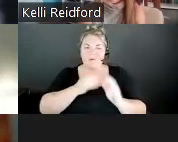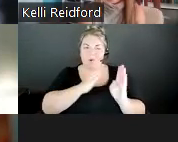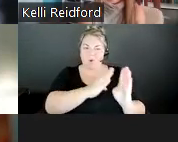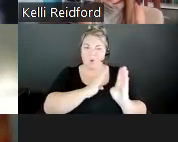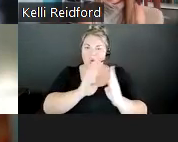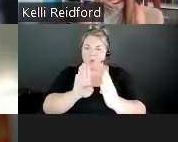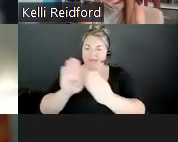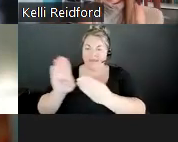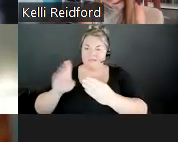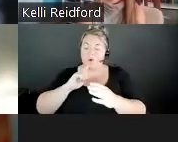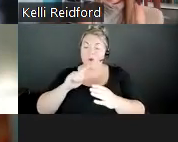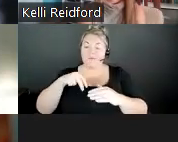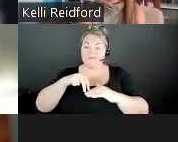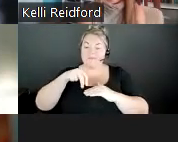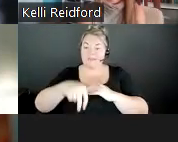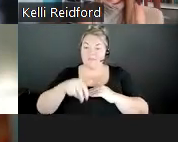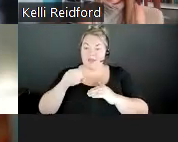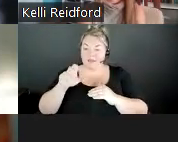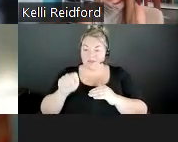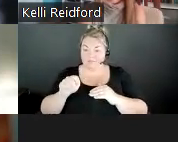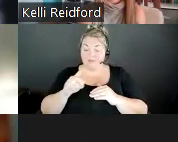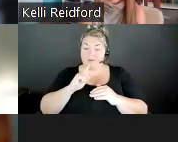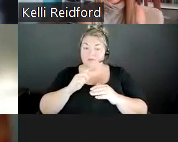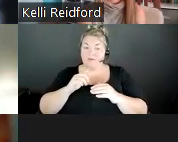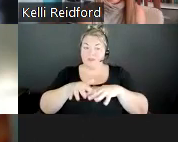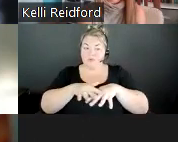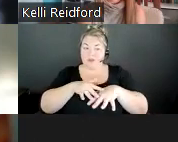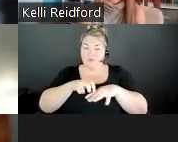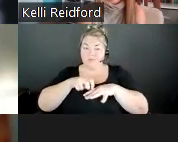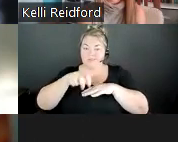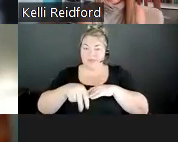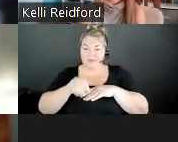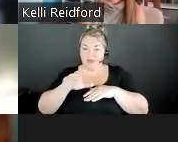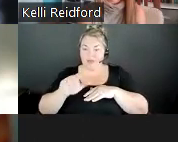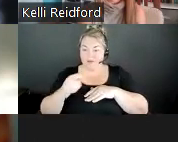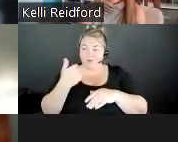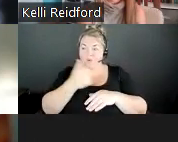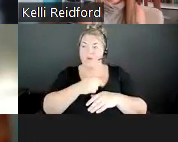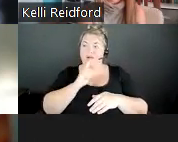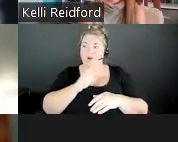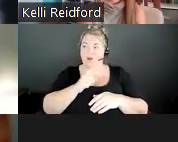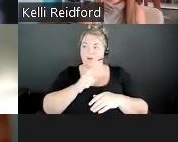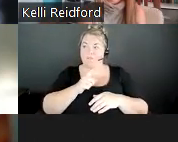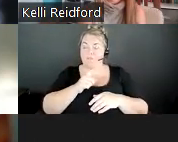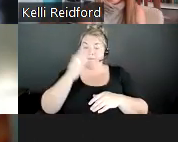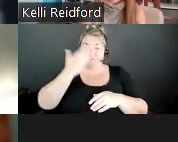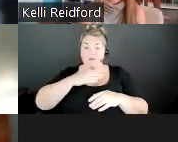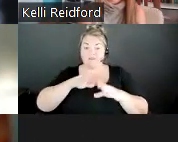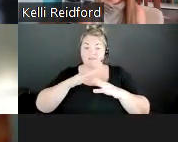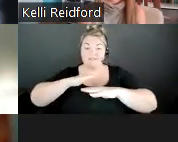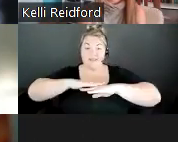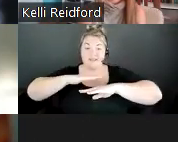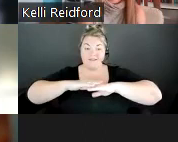stepped out. There's a gradual step out. We're at where the front desk